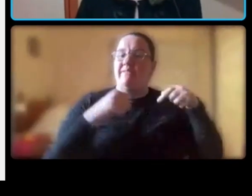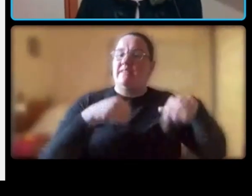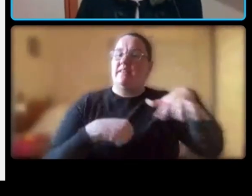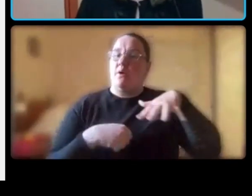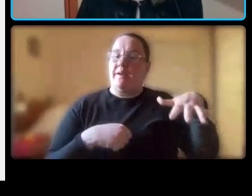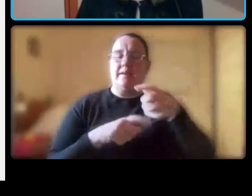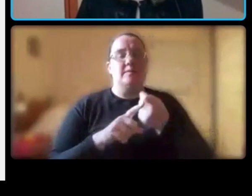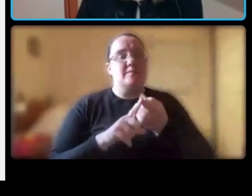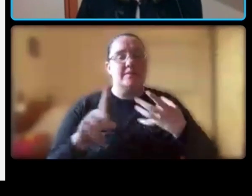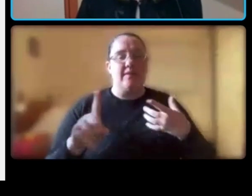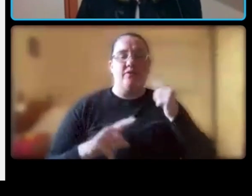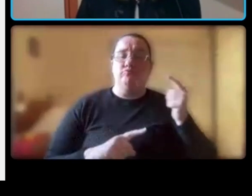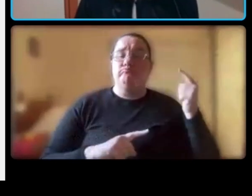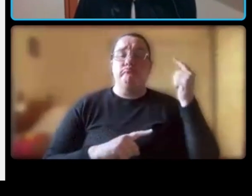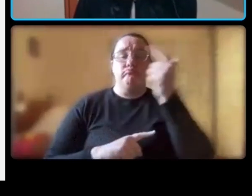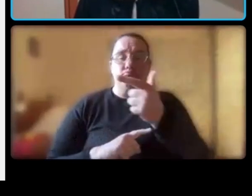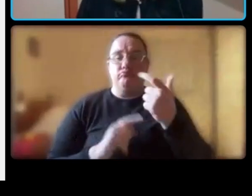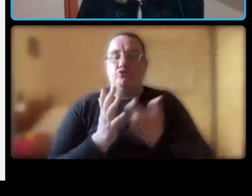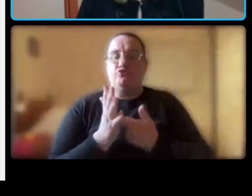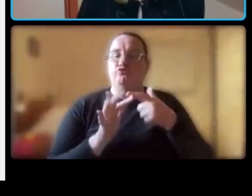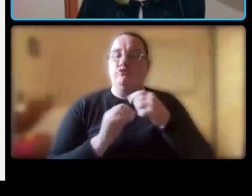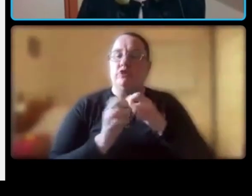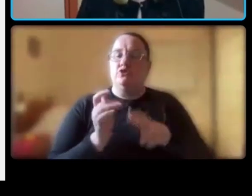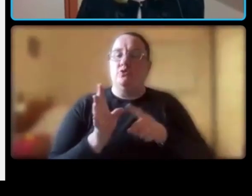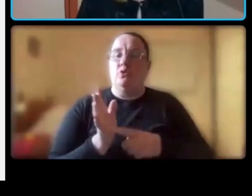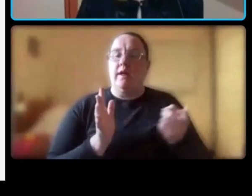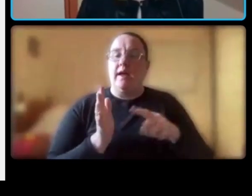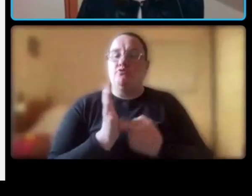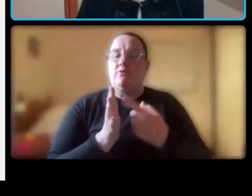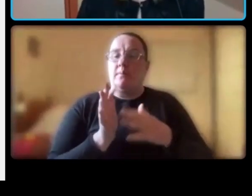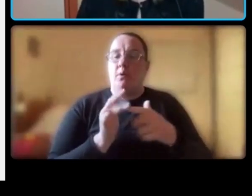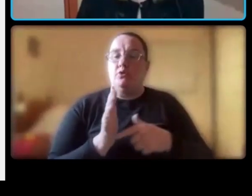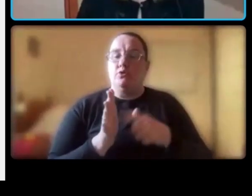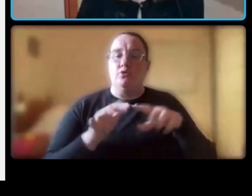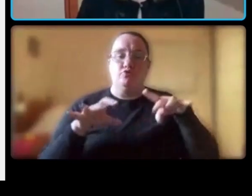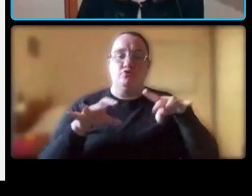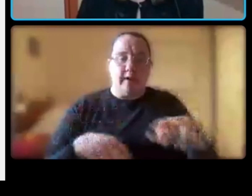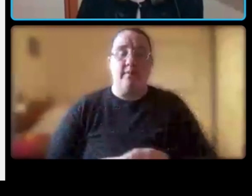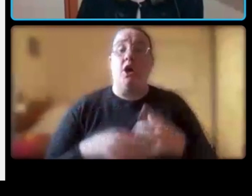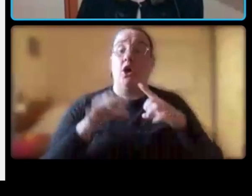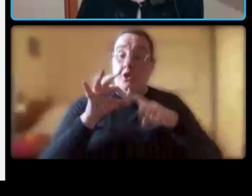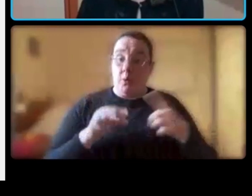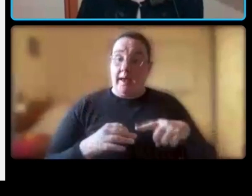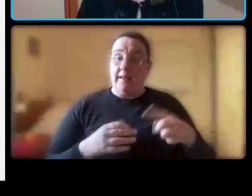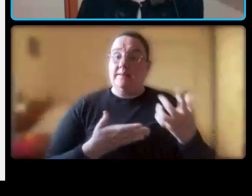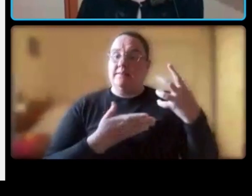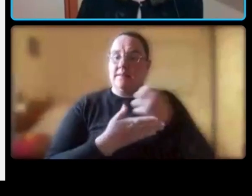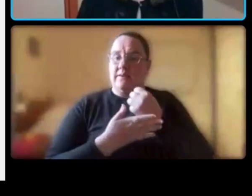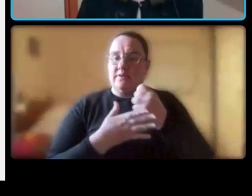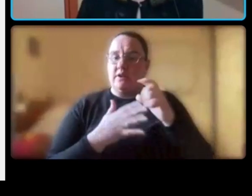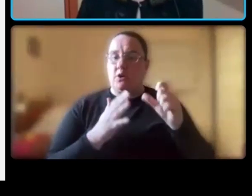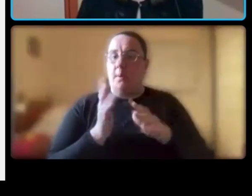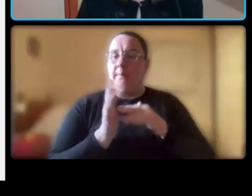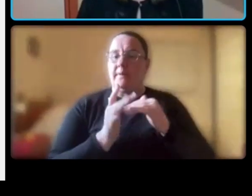and regional Australia. The Aged Care Quality and Safety Commission also needs to be able to use the most appropriate